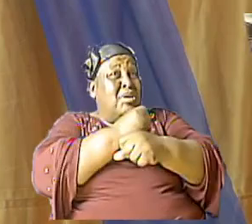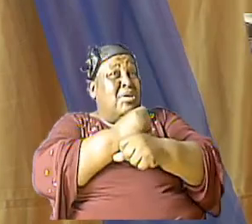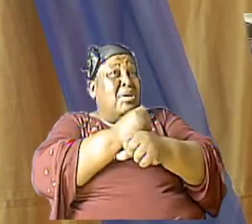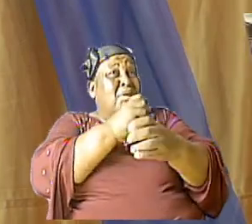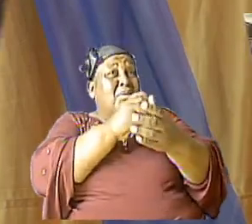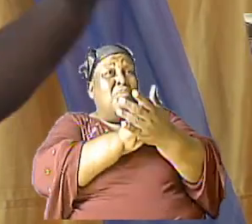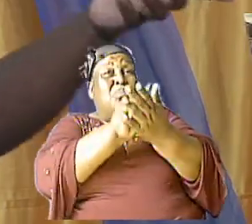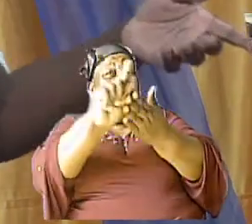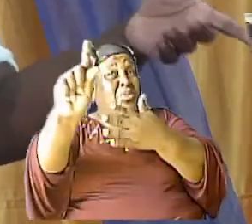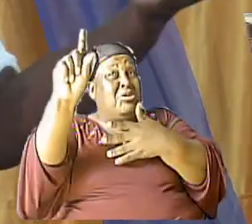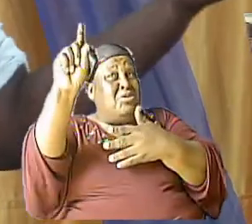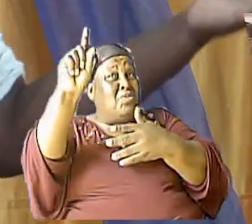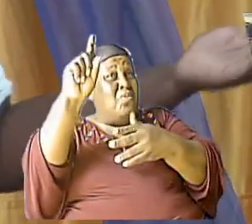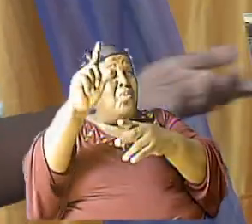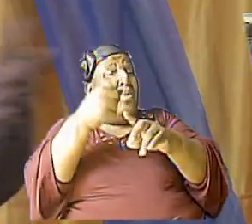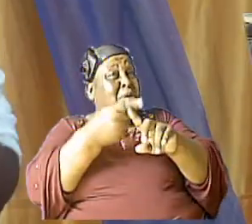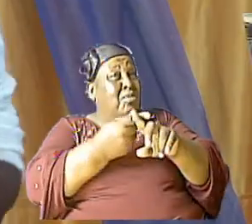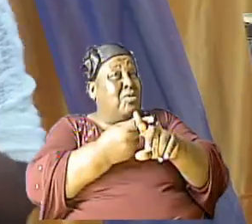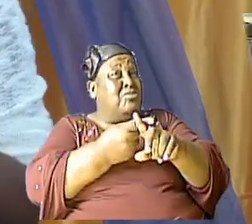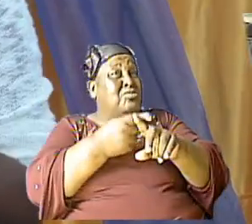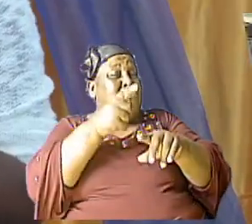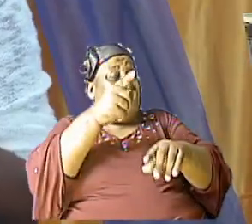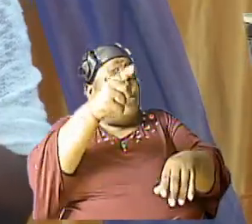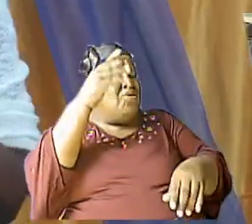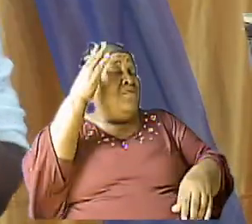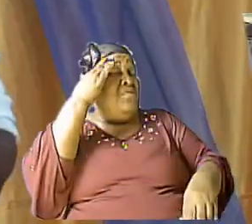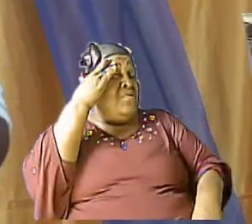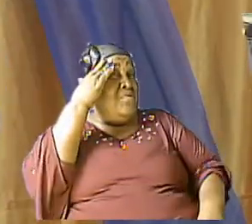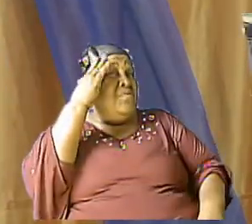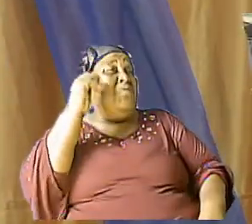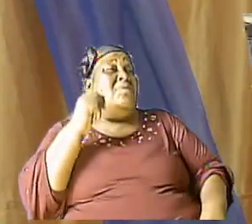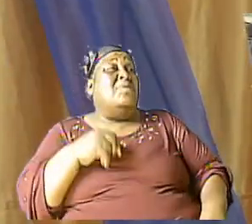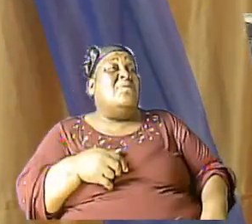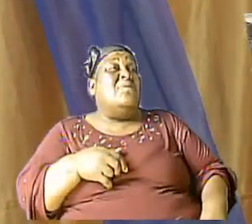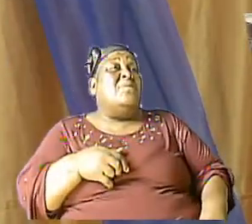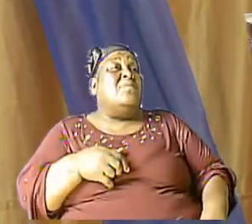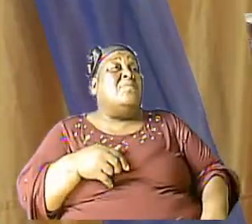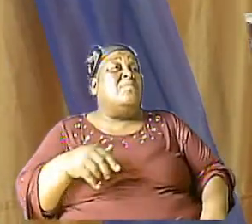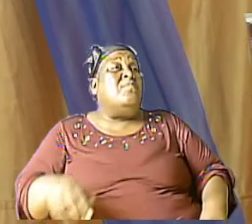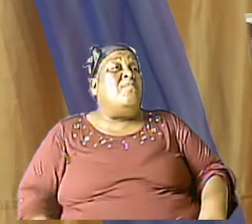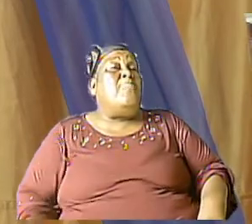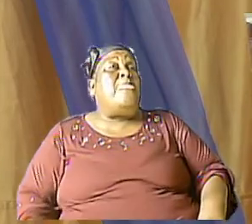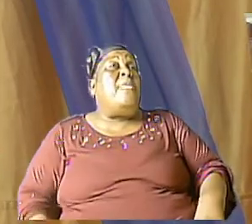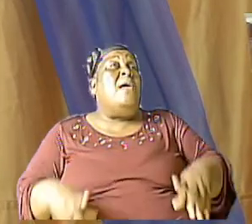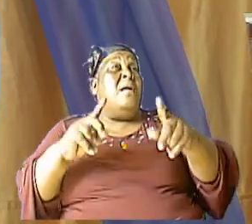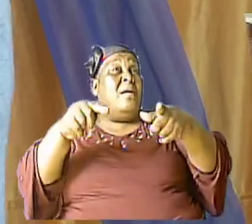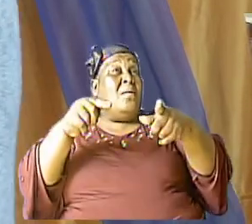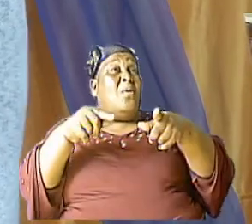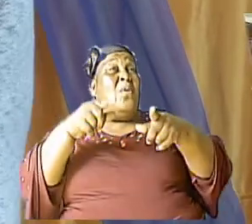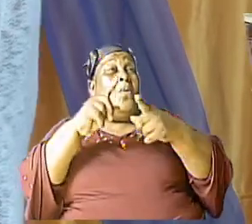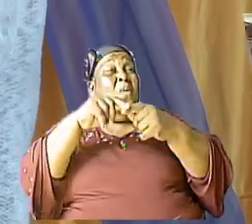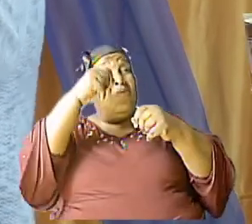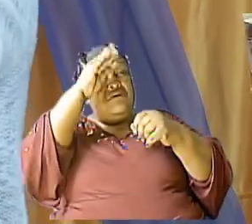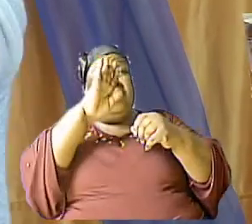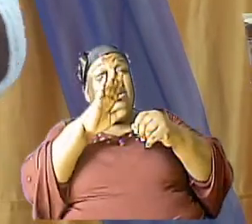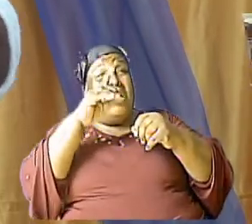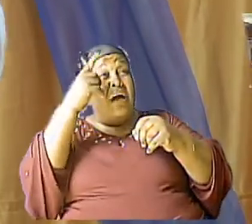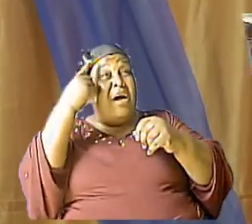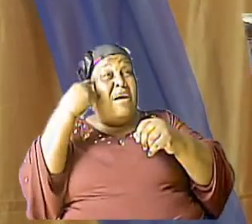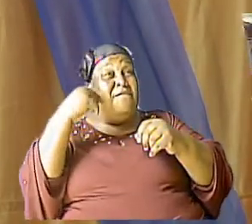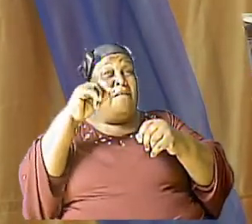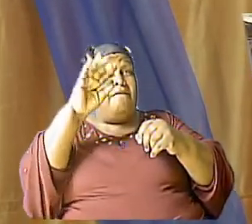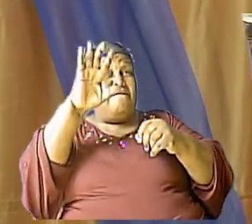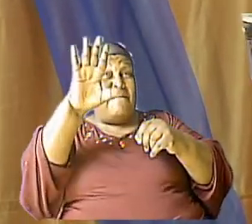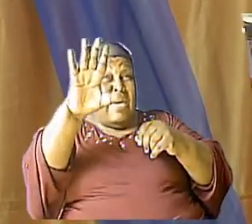And how much month in a... You know it. Praise God. And to go to God for five, we never